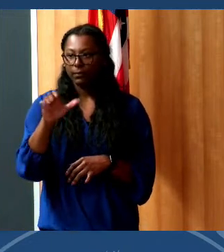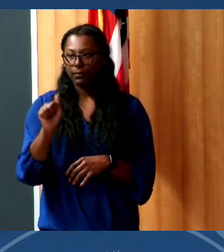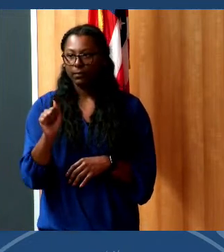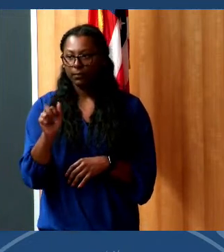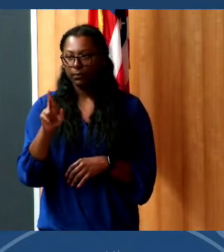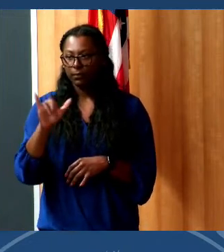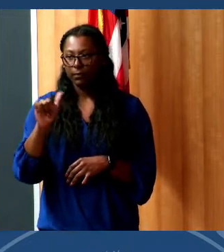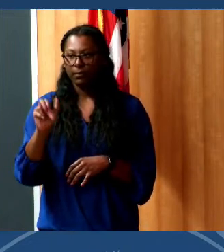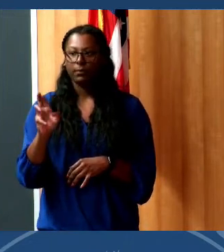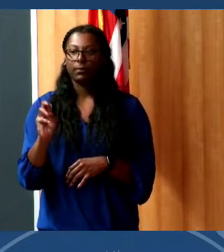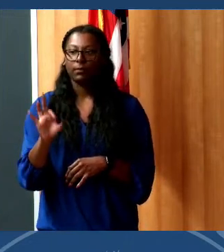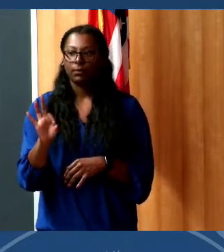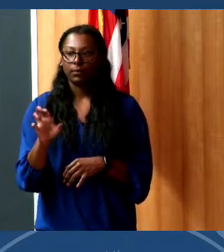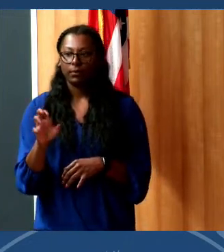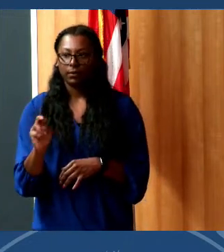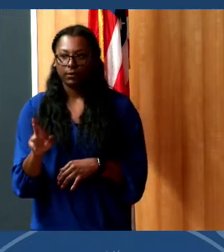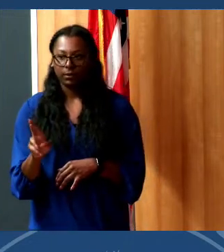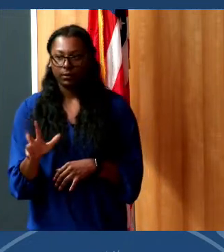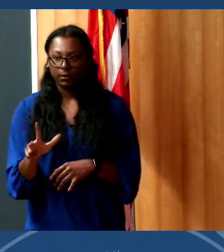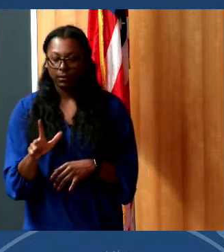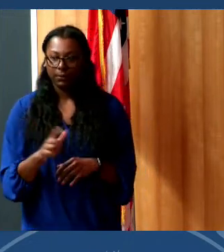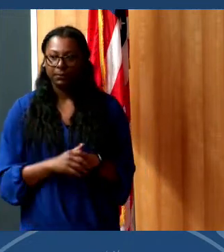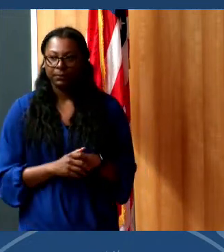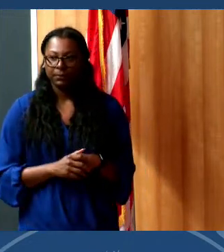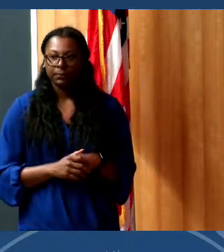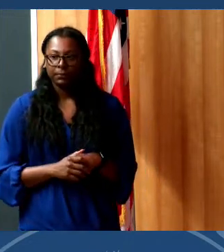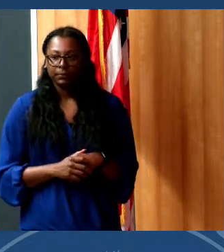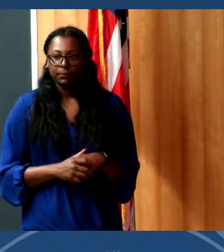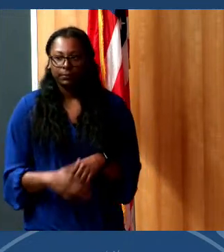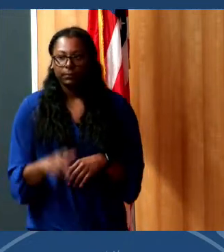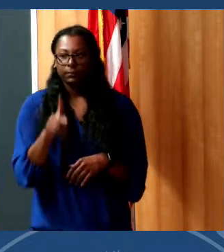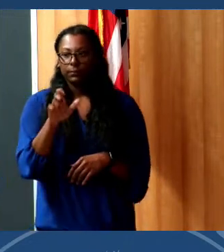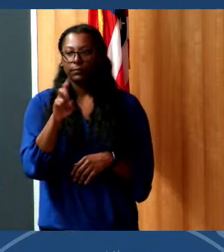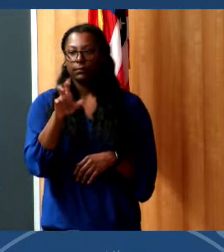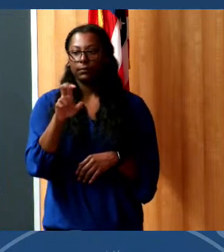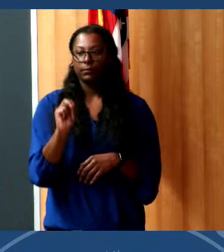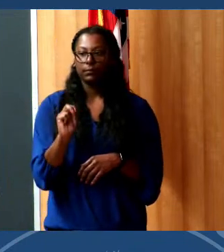participation, samples, and advice fueled the campers' entrepreneurial spirits.